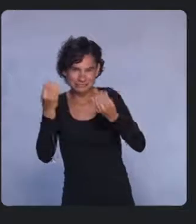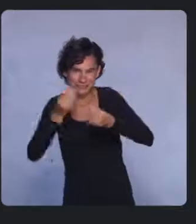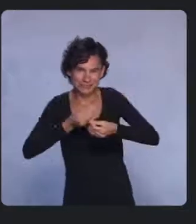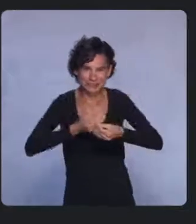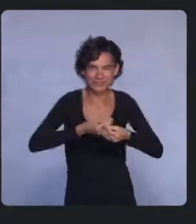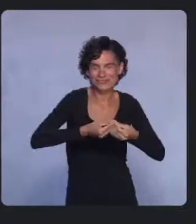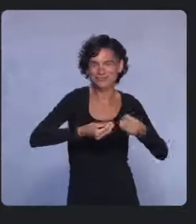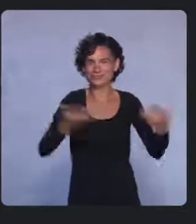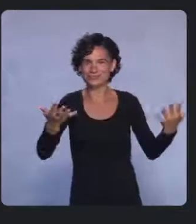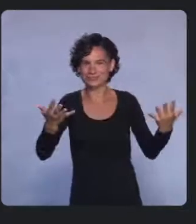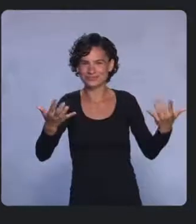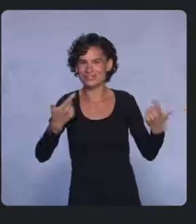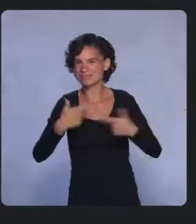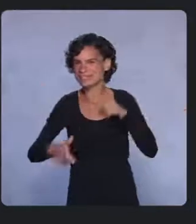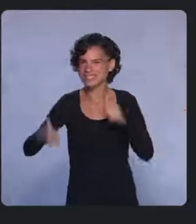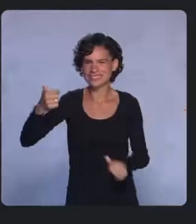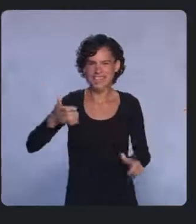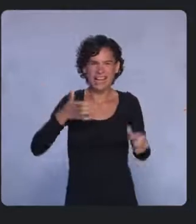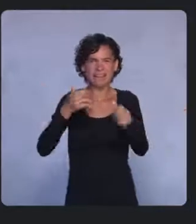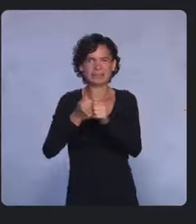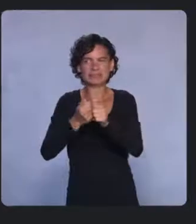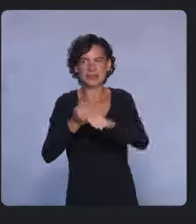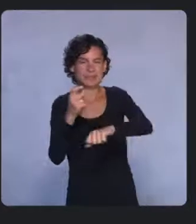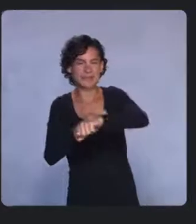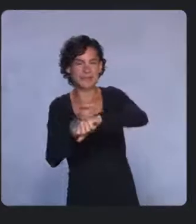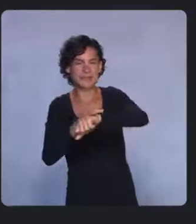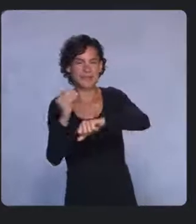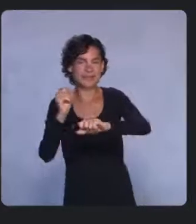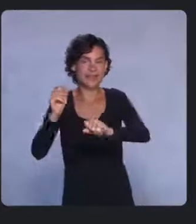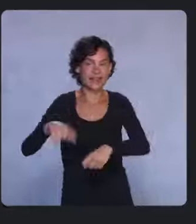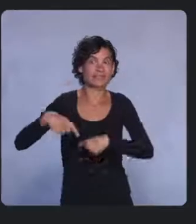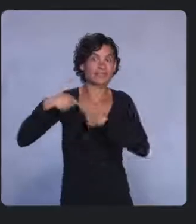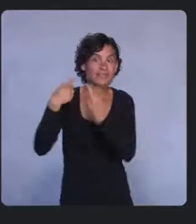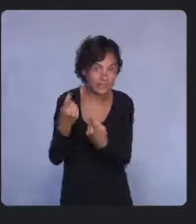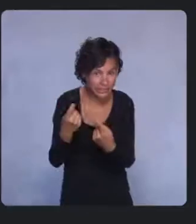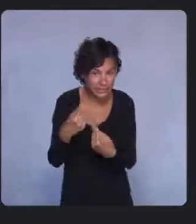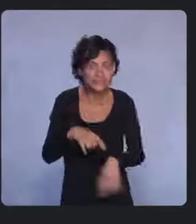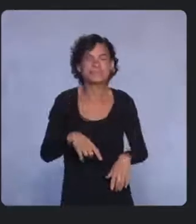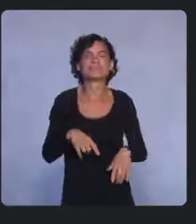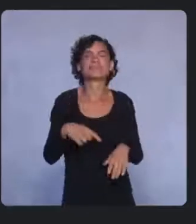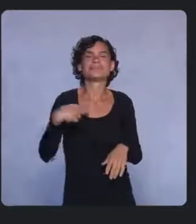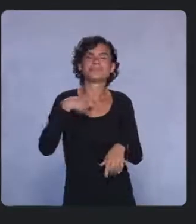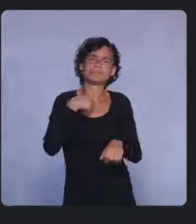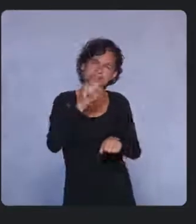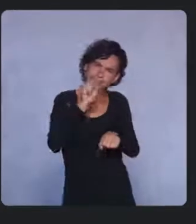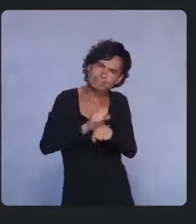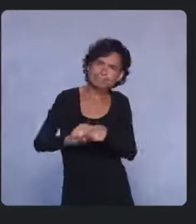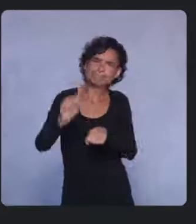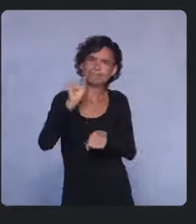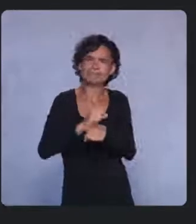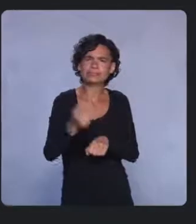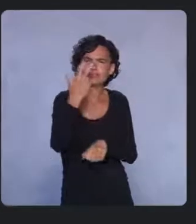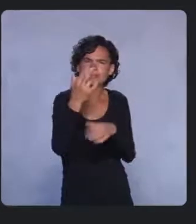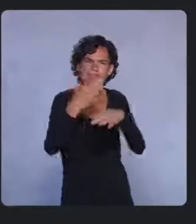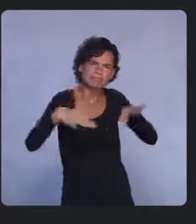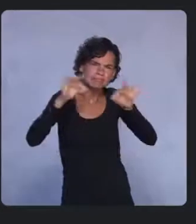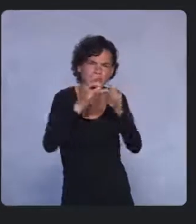the biggest update to Wear OS ever. We've been hard at work in 3 key